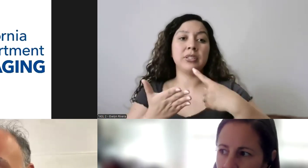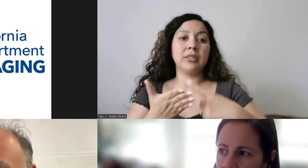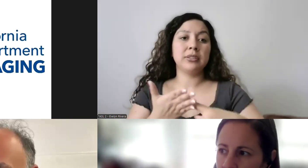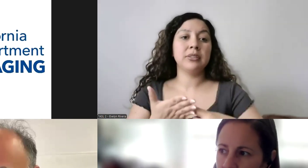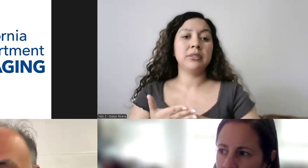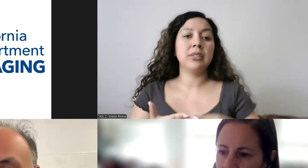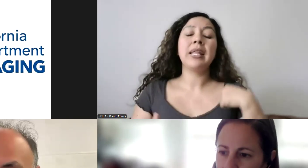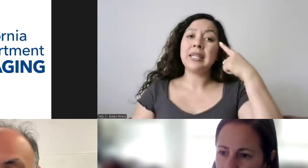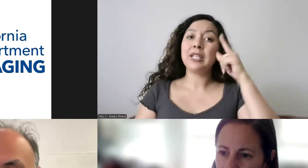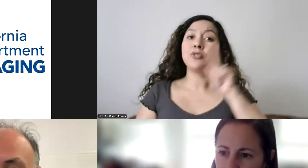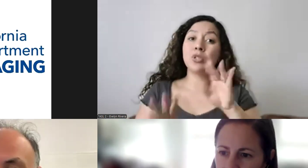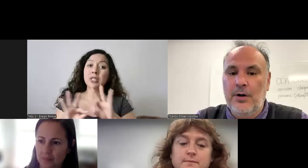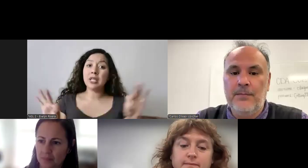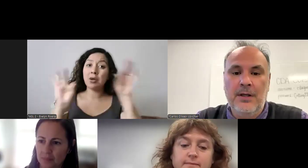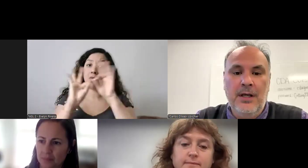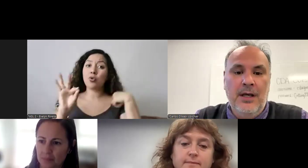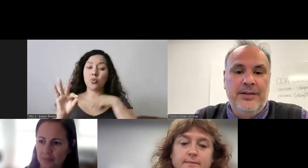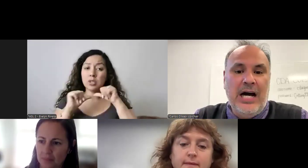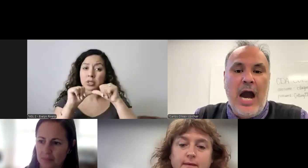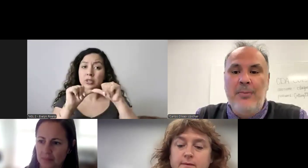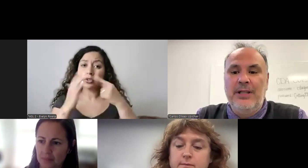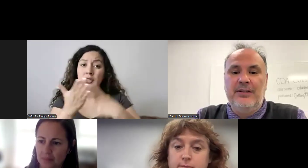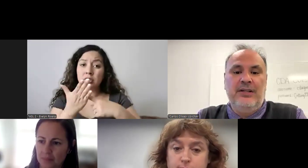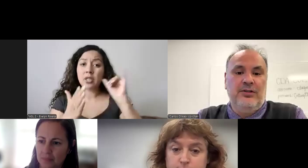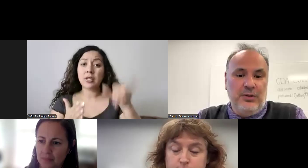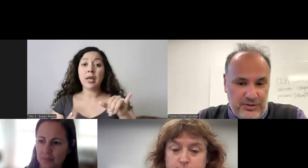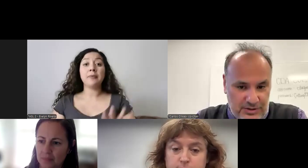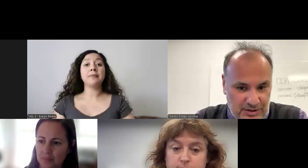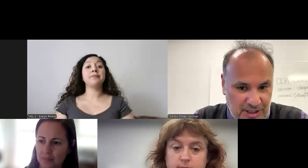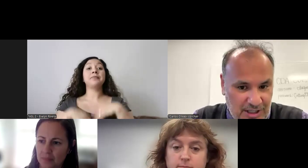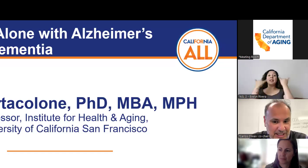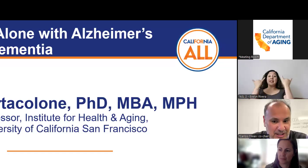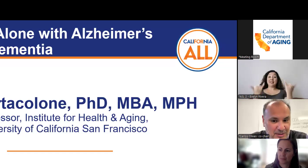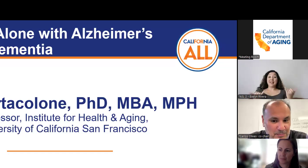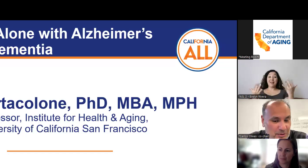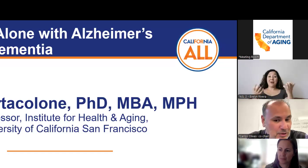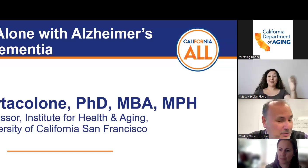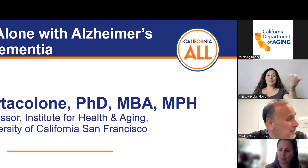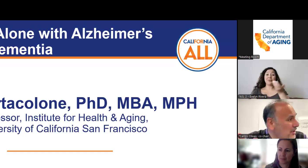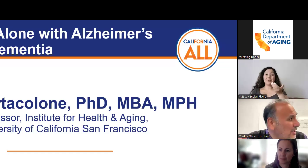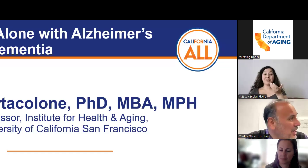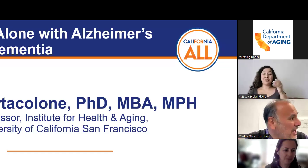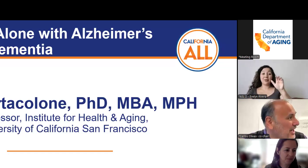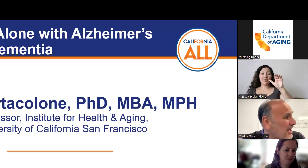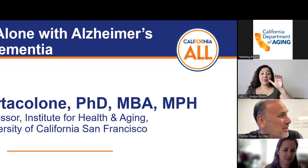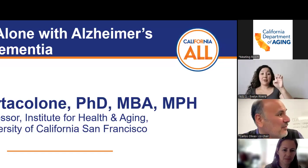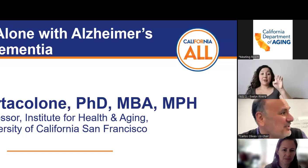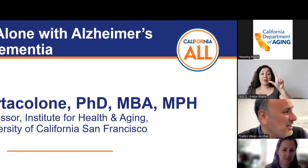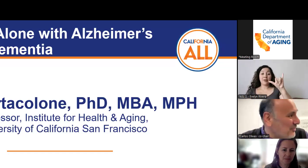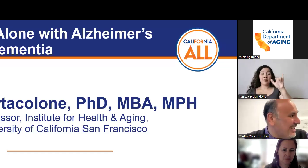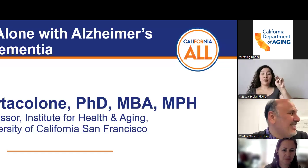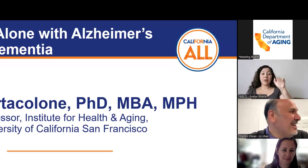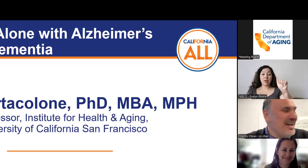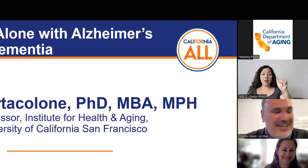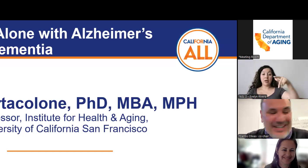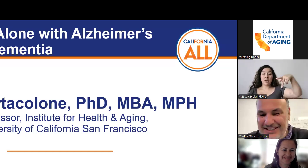we dive into this a little bit more. Now, I would like to introduce Elena Portabolon. I'm not sure if I said that